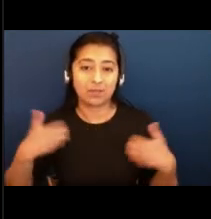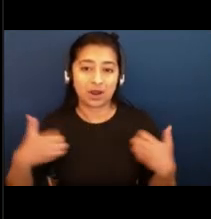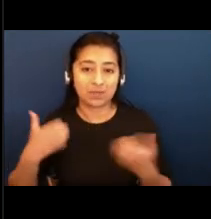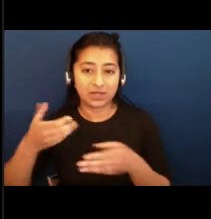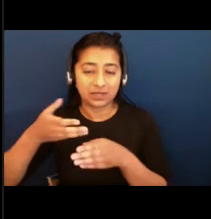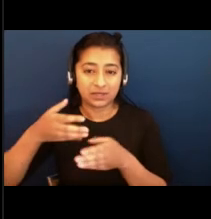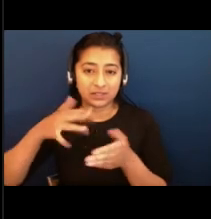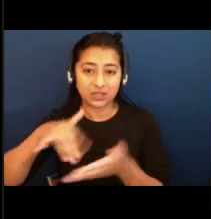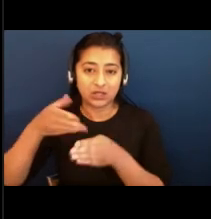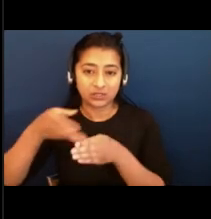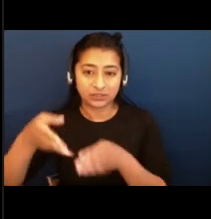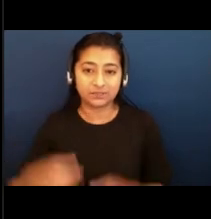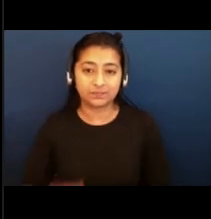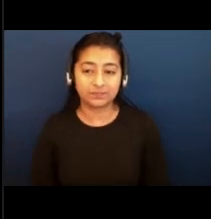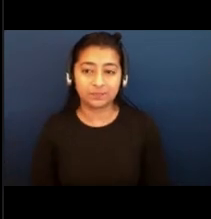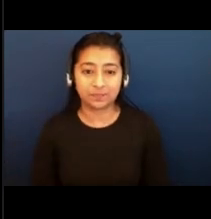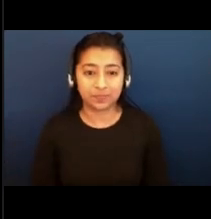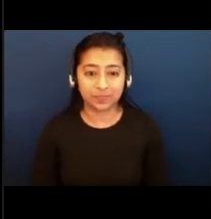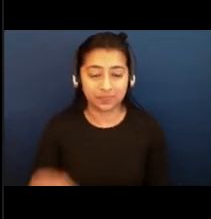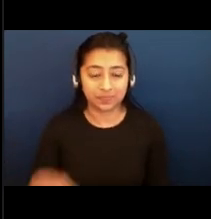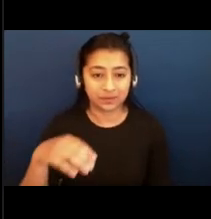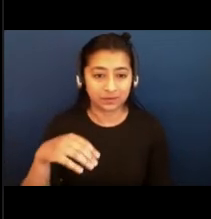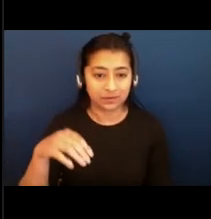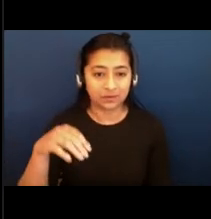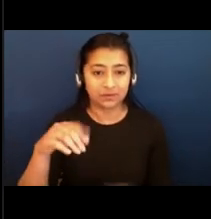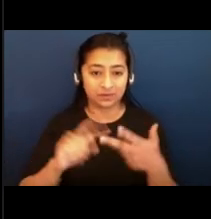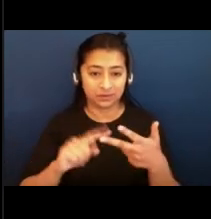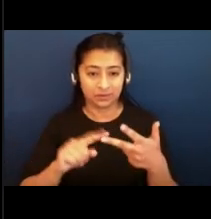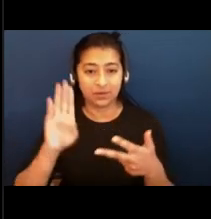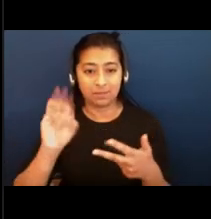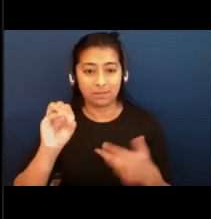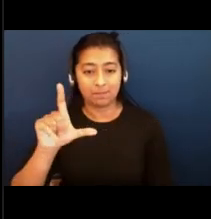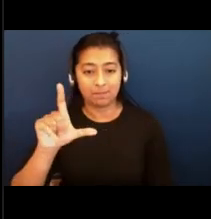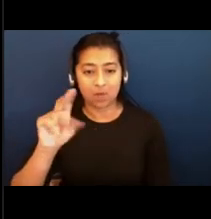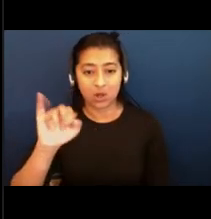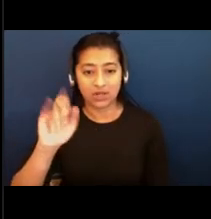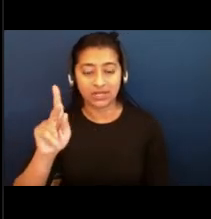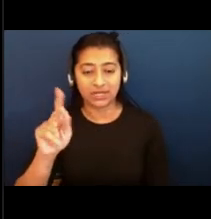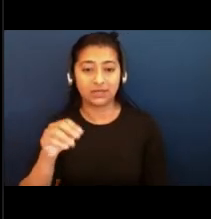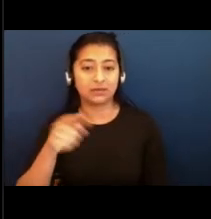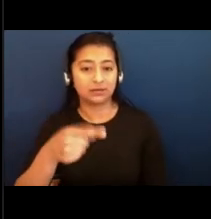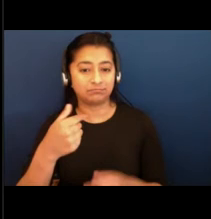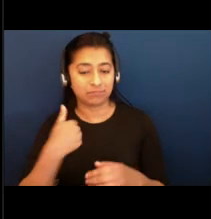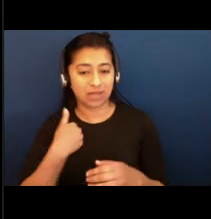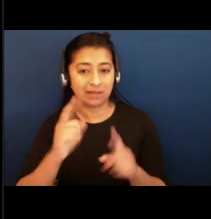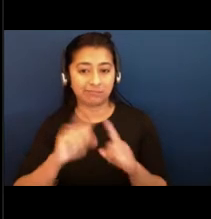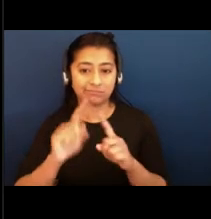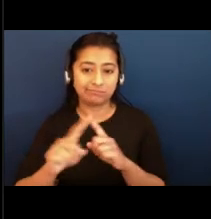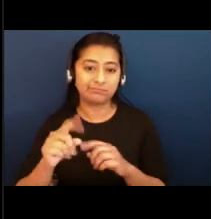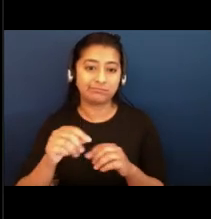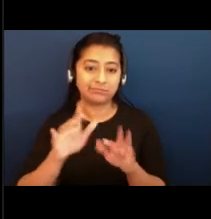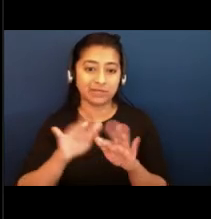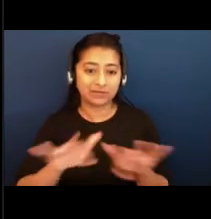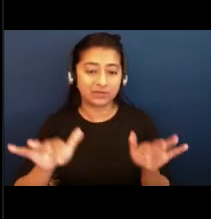al. 2019 is a nice set of articles demonstrating the impact of diversity on scientific knowledge and biological